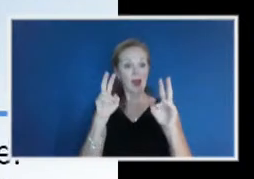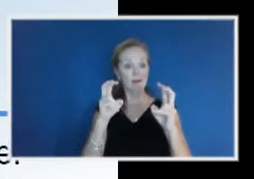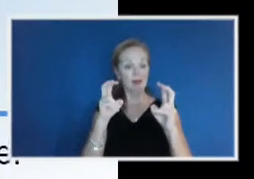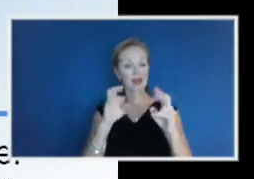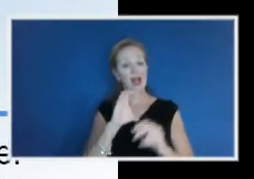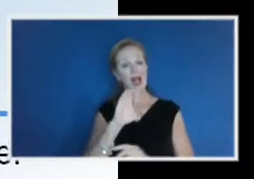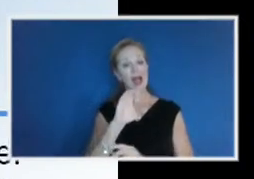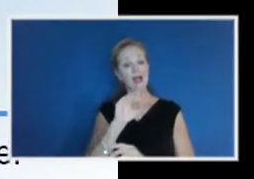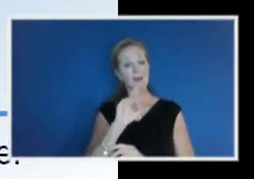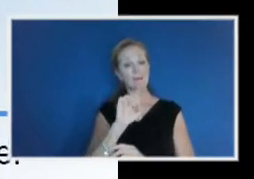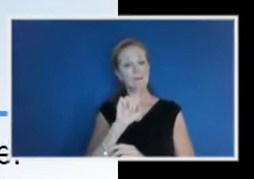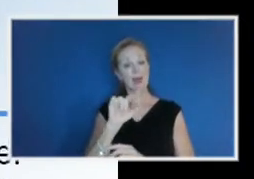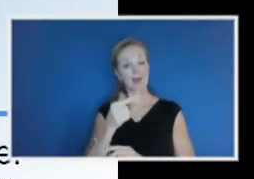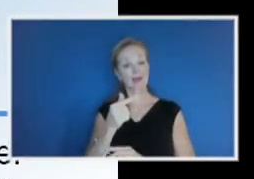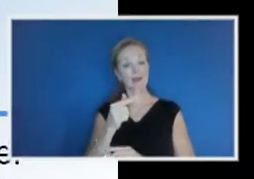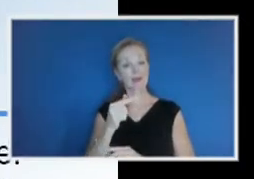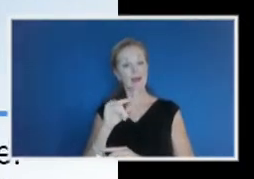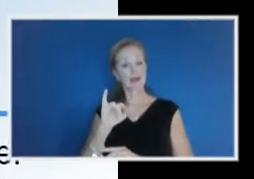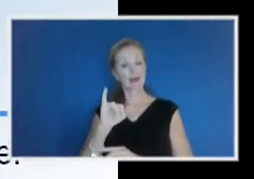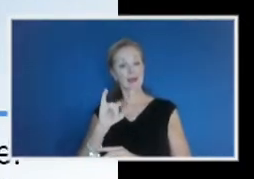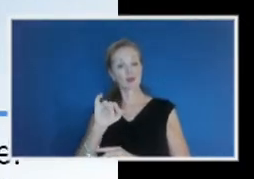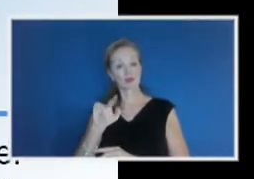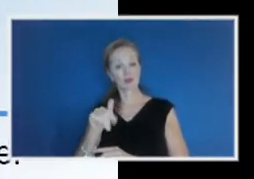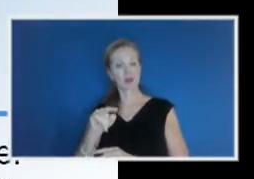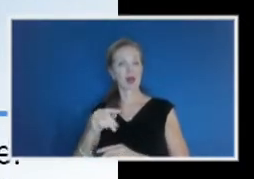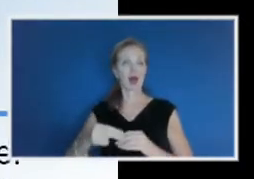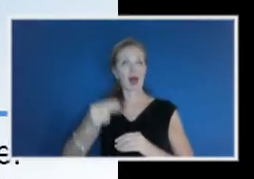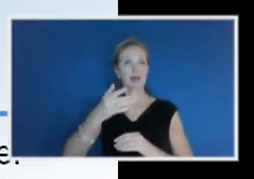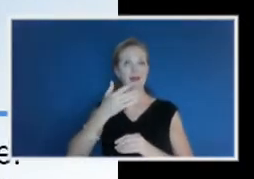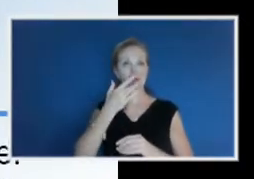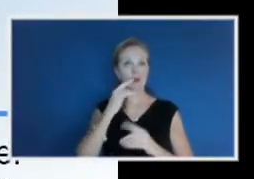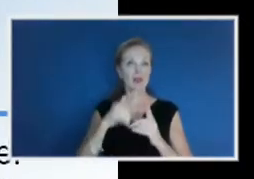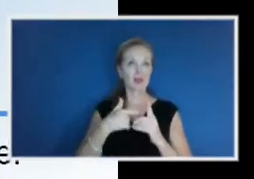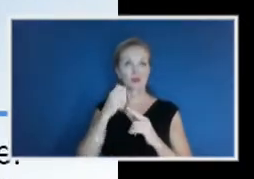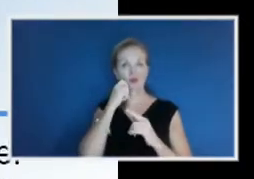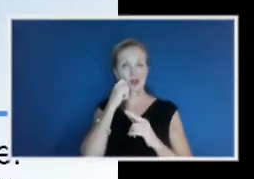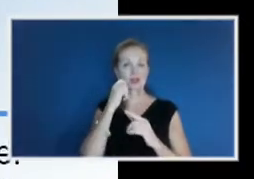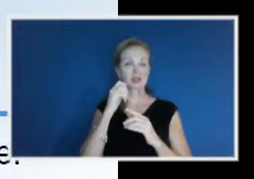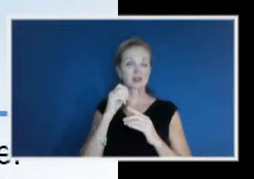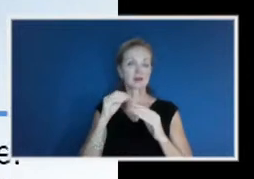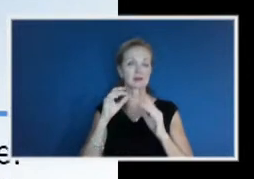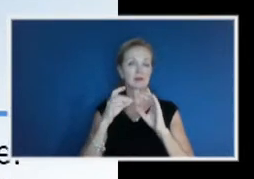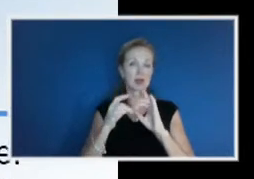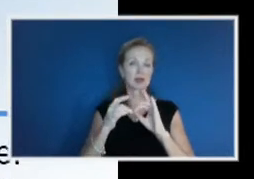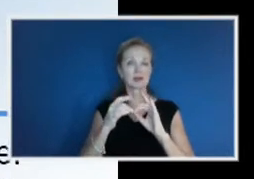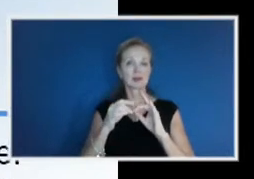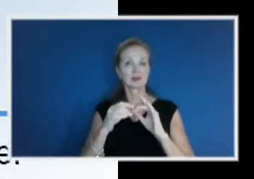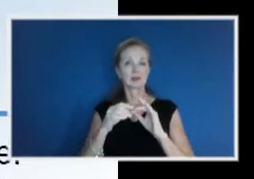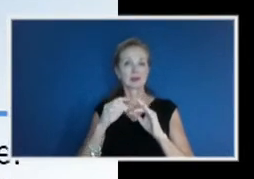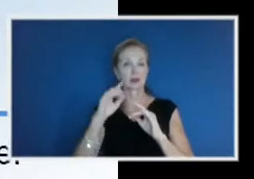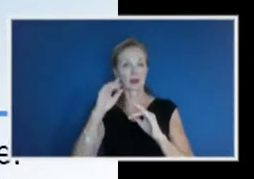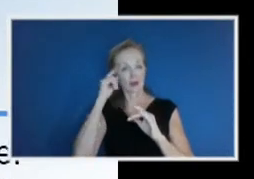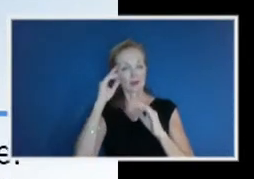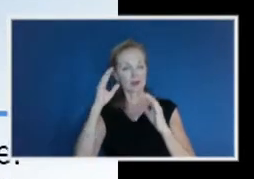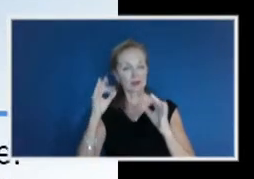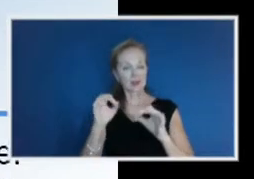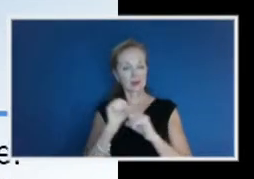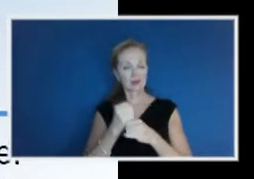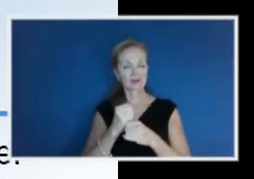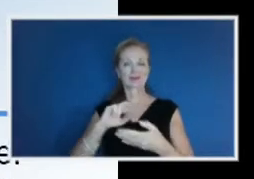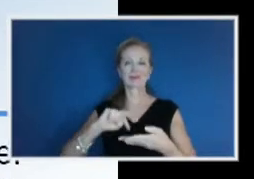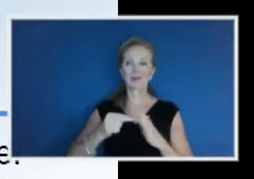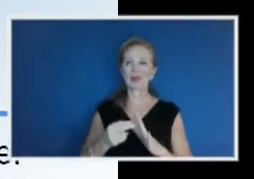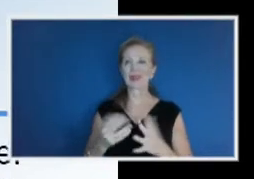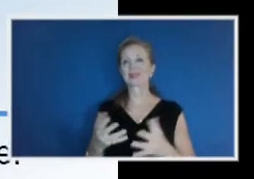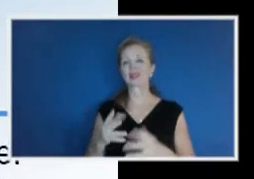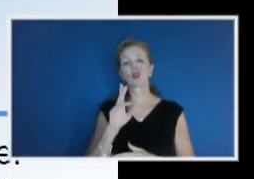in using the highly disfavored remedy of race-based government decision-making. In practice, this basically has meant, do you